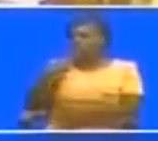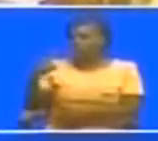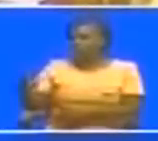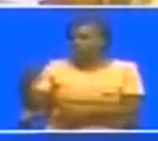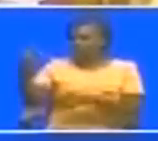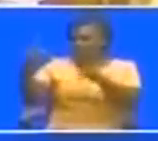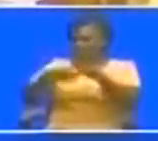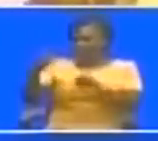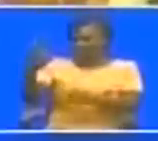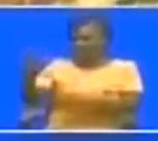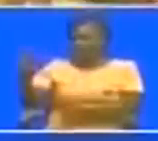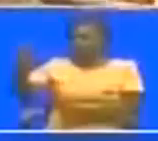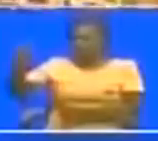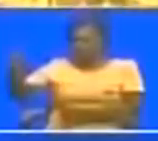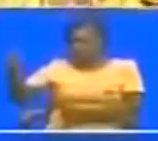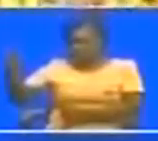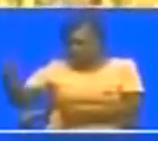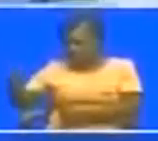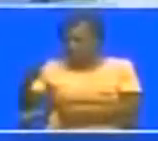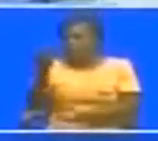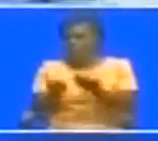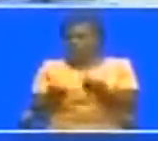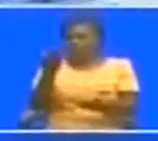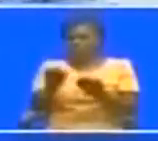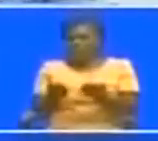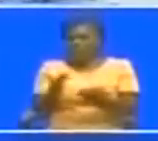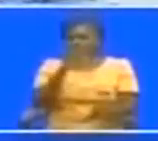262.3 million shillings compared to a net profit of 106.9